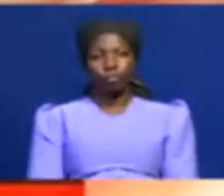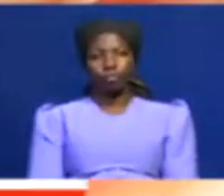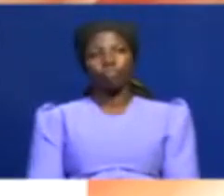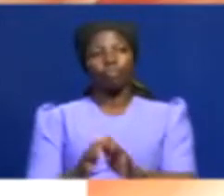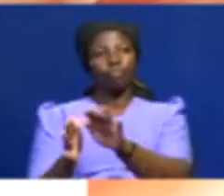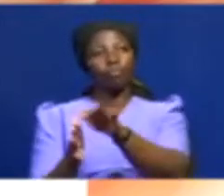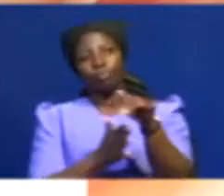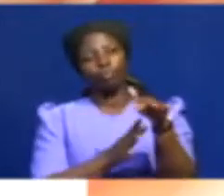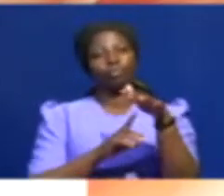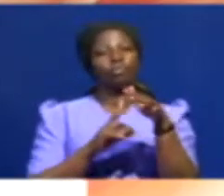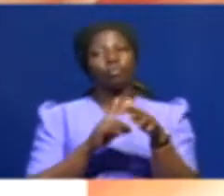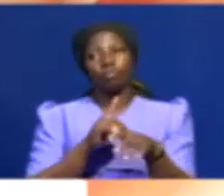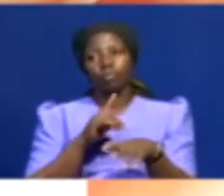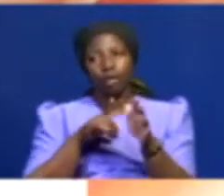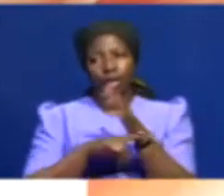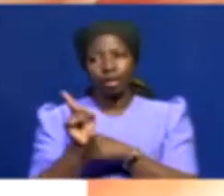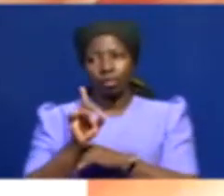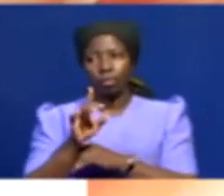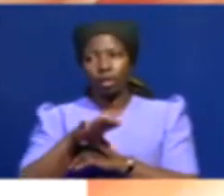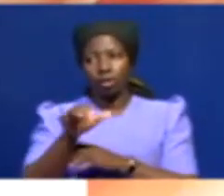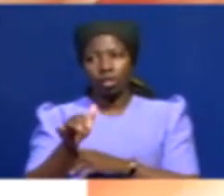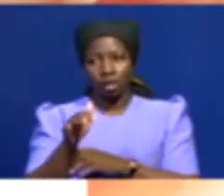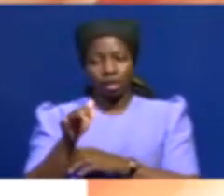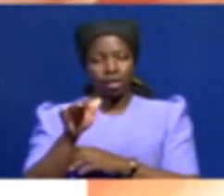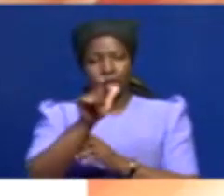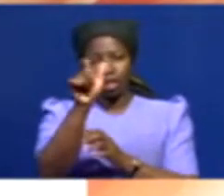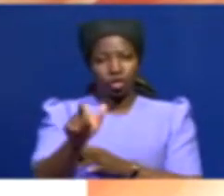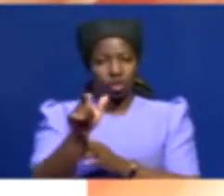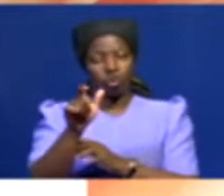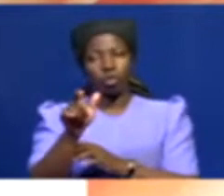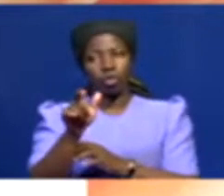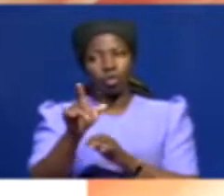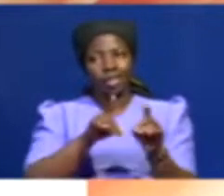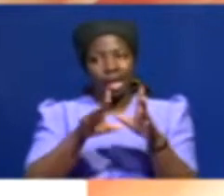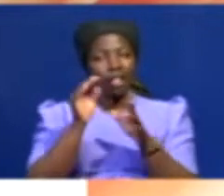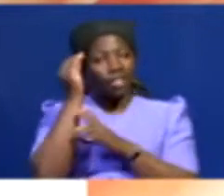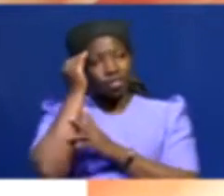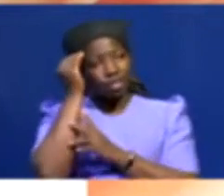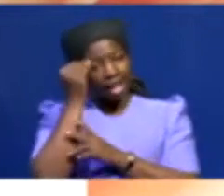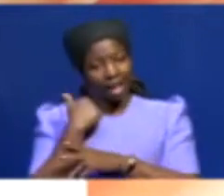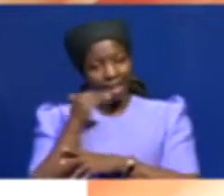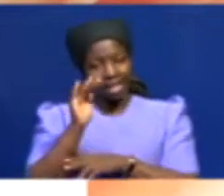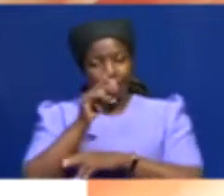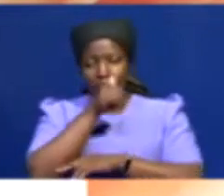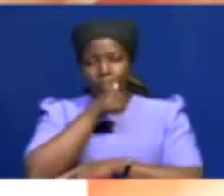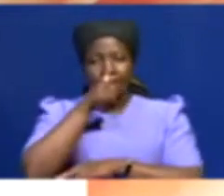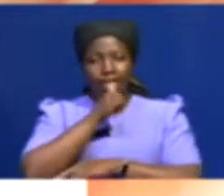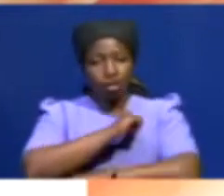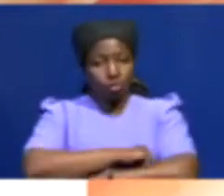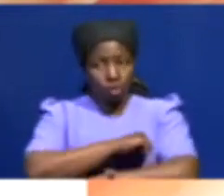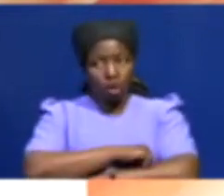And on Education Matters, Nairobi County Regional Director of Education, Margaret Lesuda, has urged private schools to equip